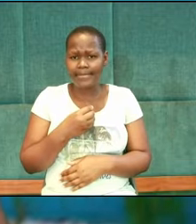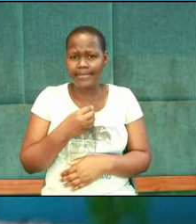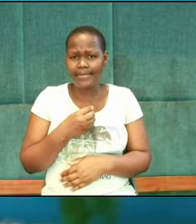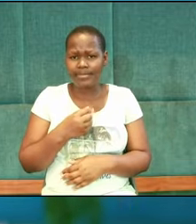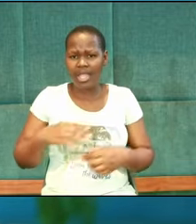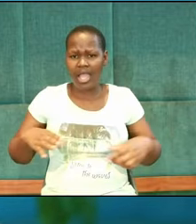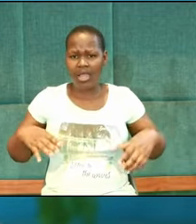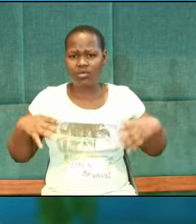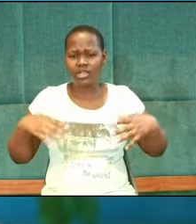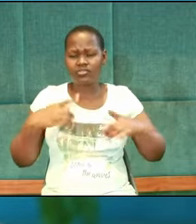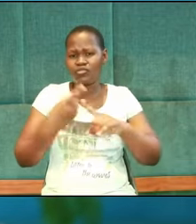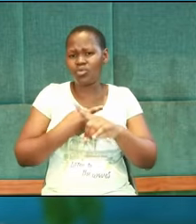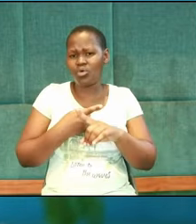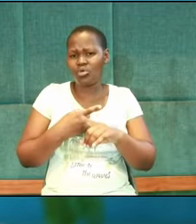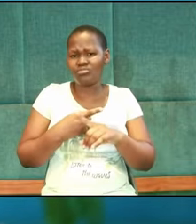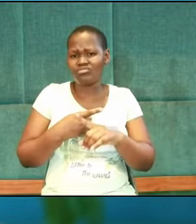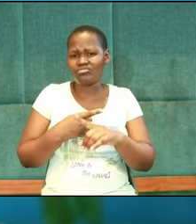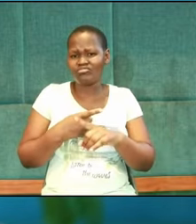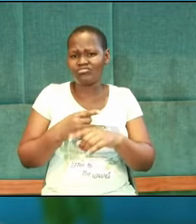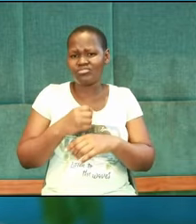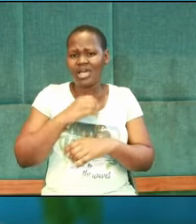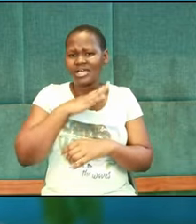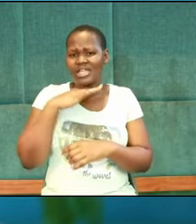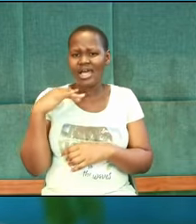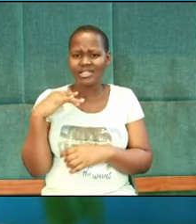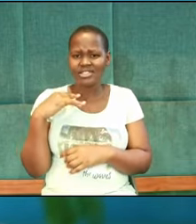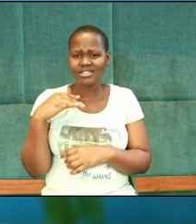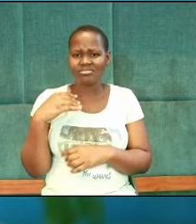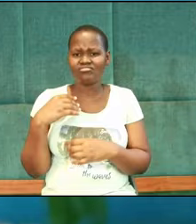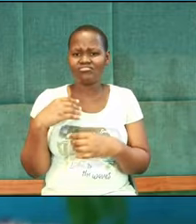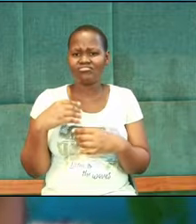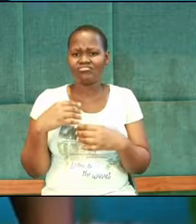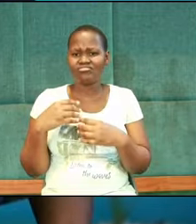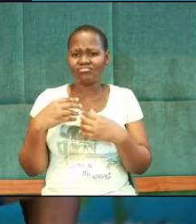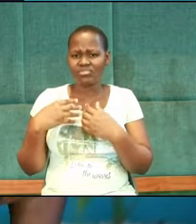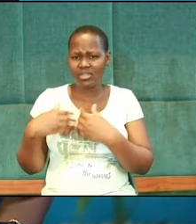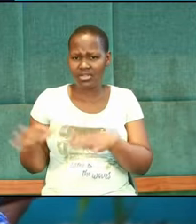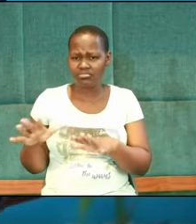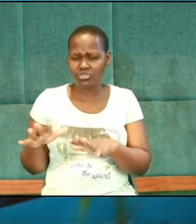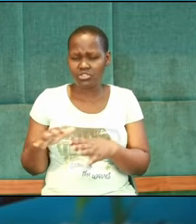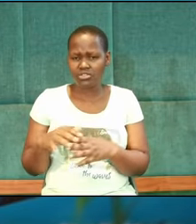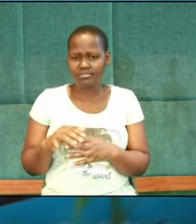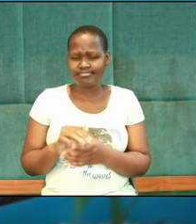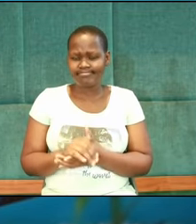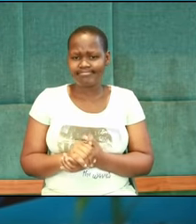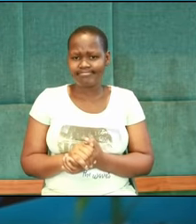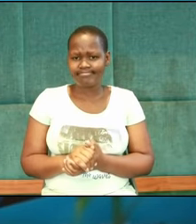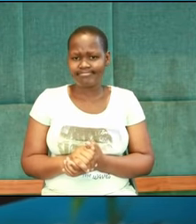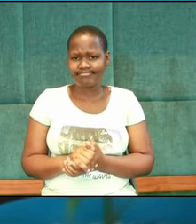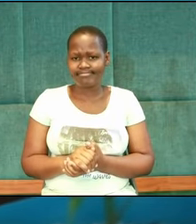with some dirty egos, ignorant, empty, hollow egos.